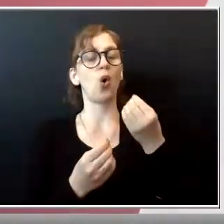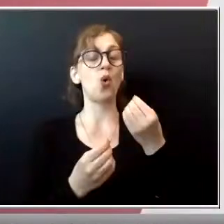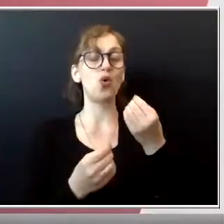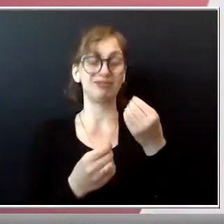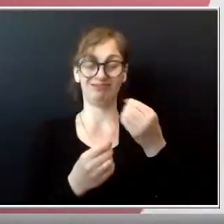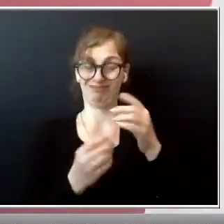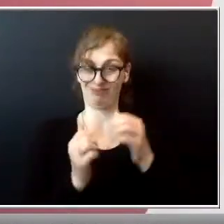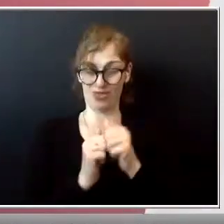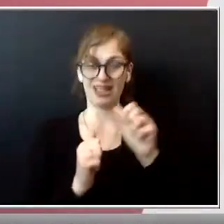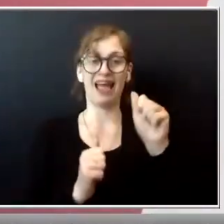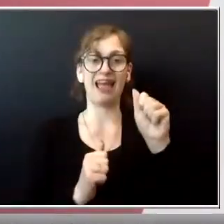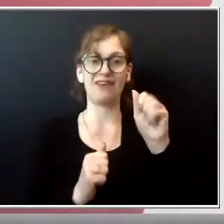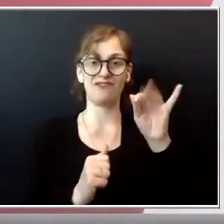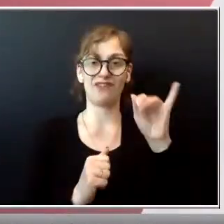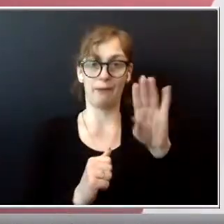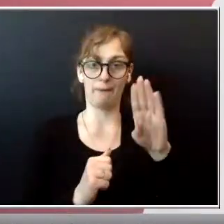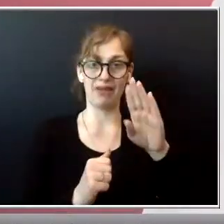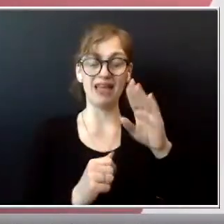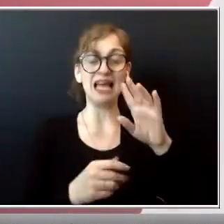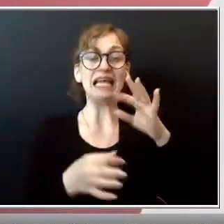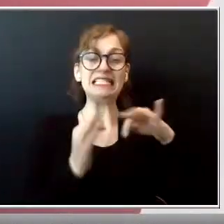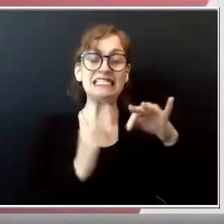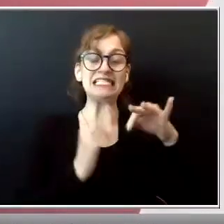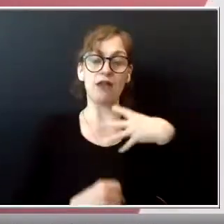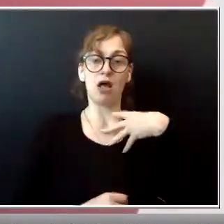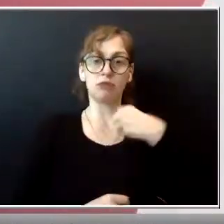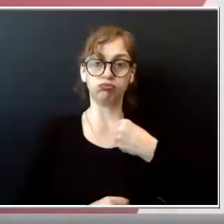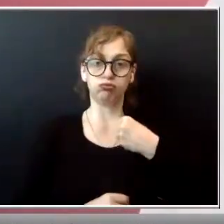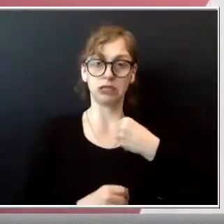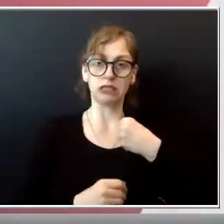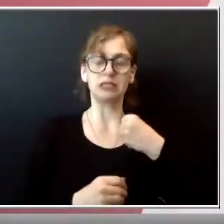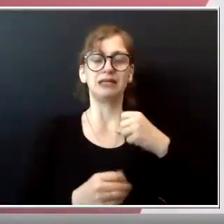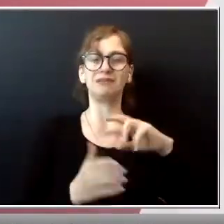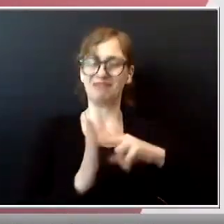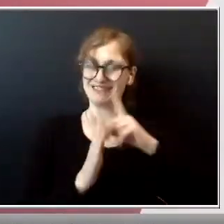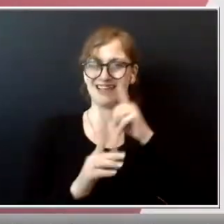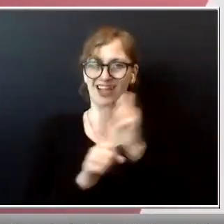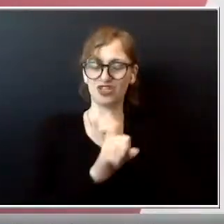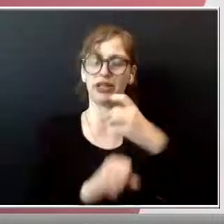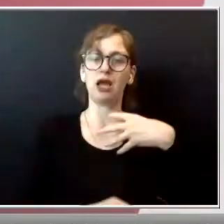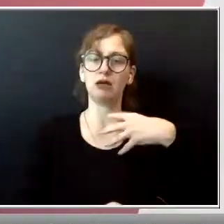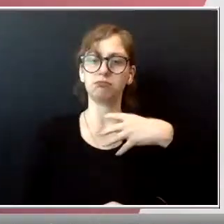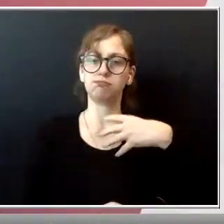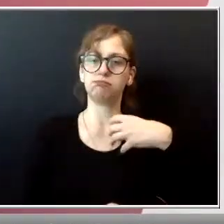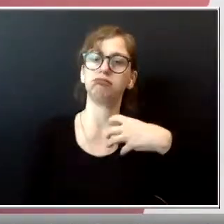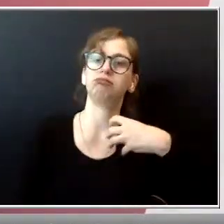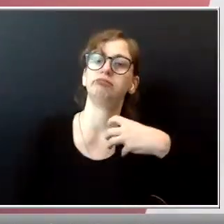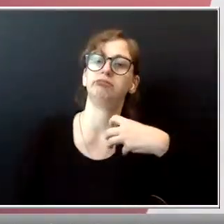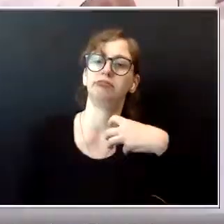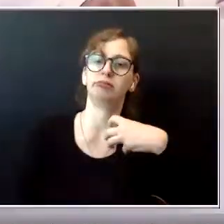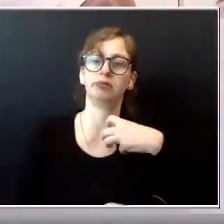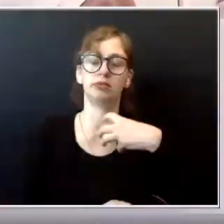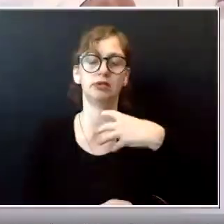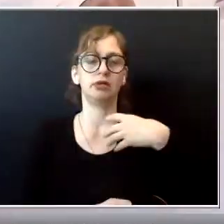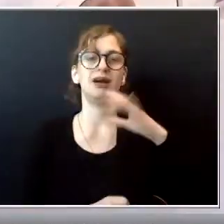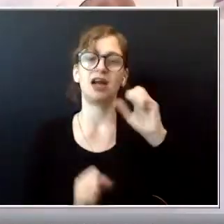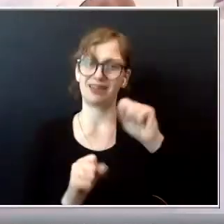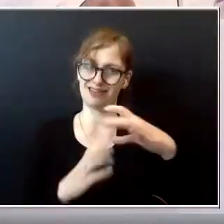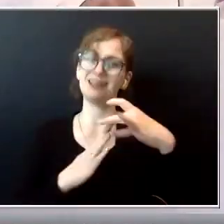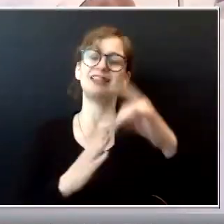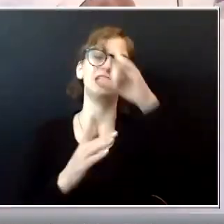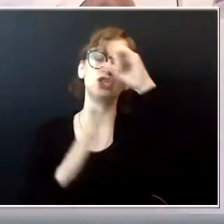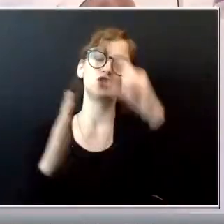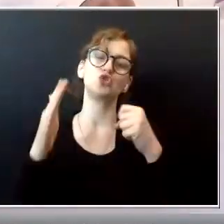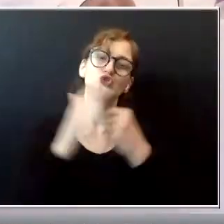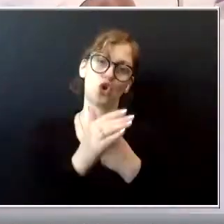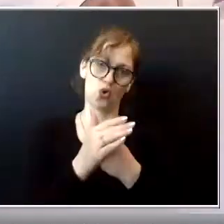of stroke. And that's why we actually start patients on blood thinners to prevent the blood clot and the stroke. Okay, so AFib makes you prone to